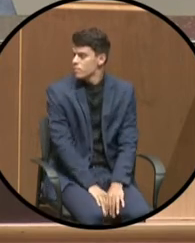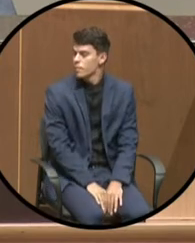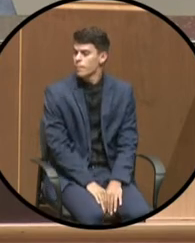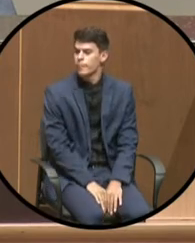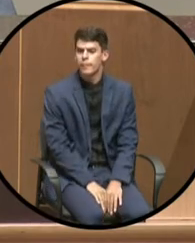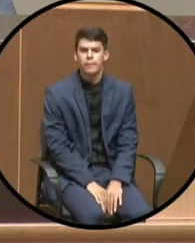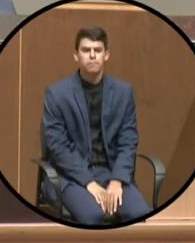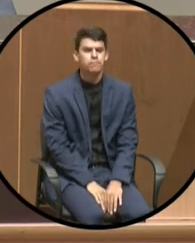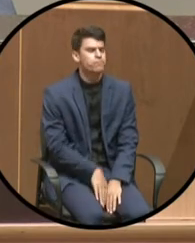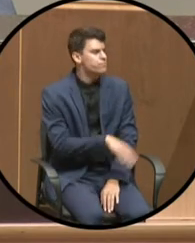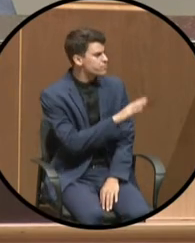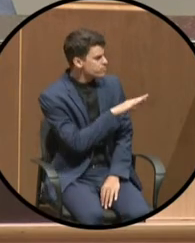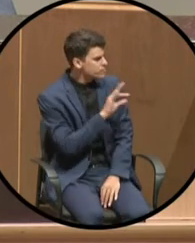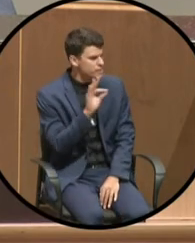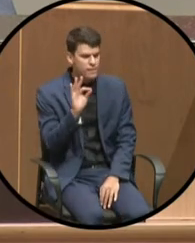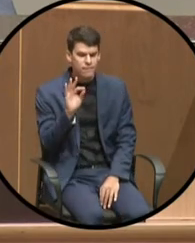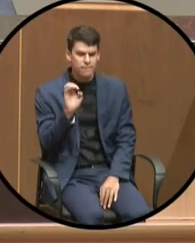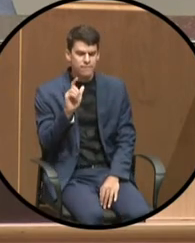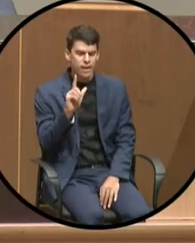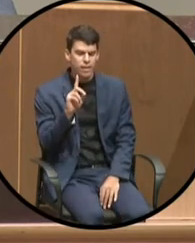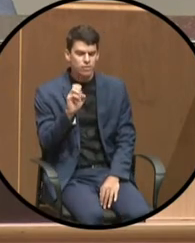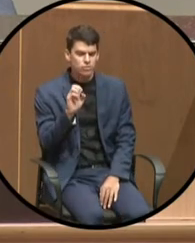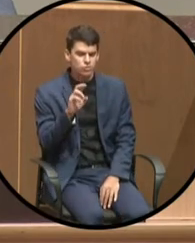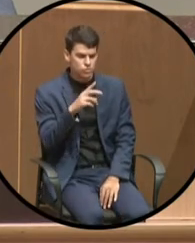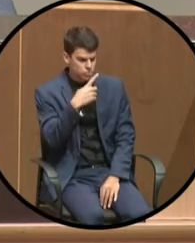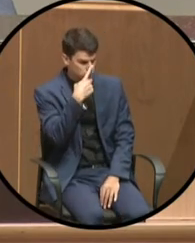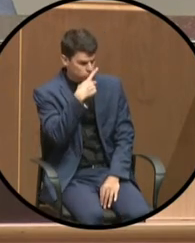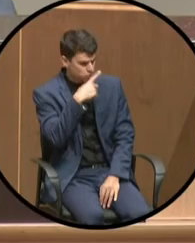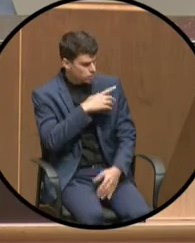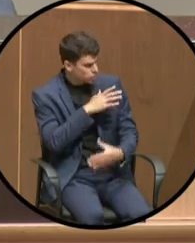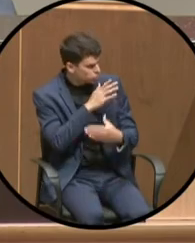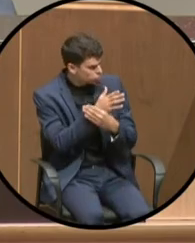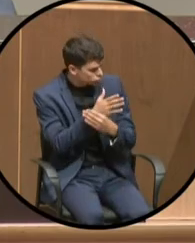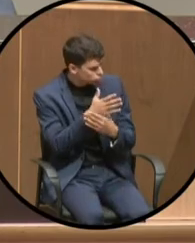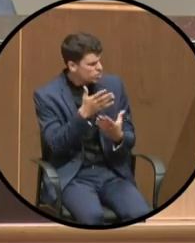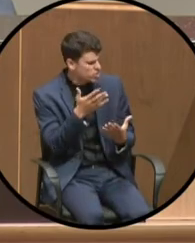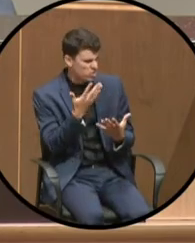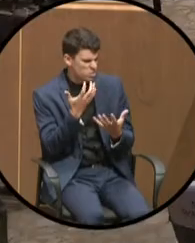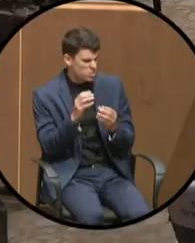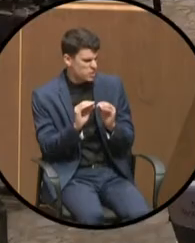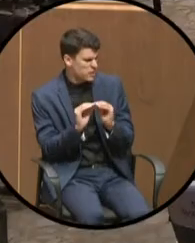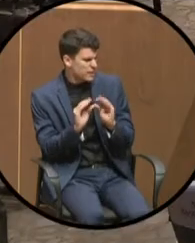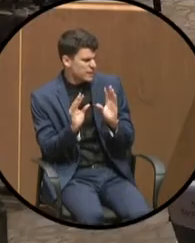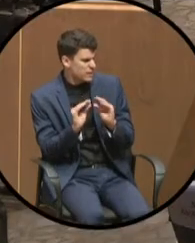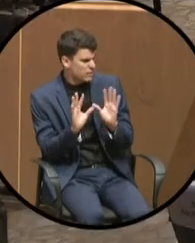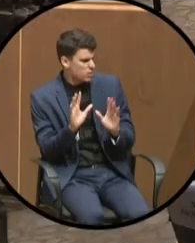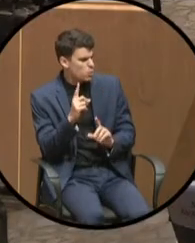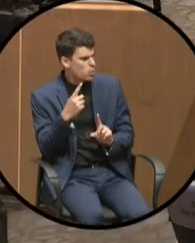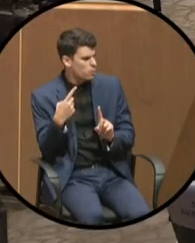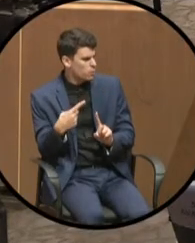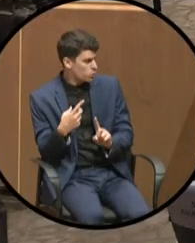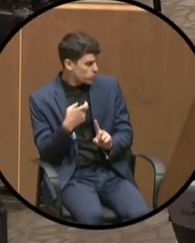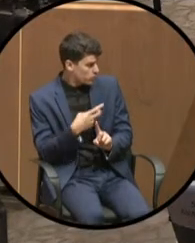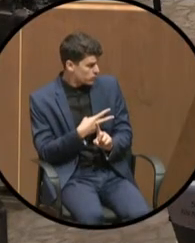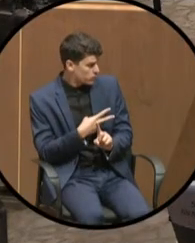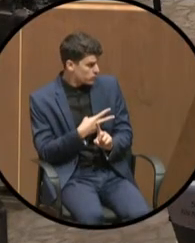Member Felder, do you mind if I interrupt for just a minute to try to clarify a point?